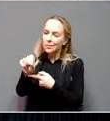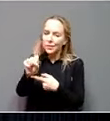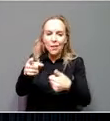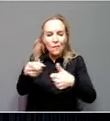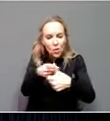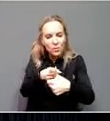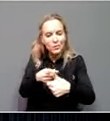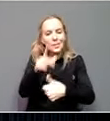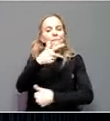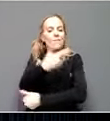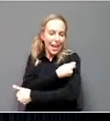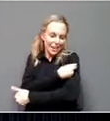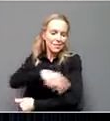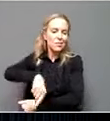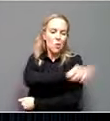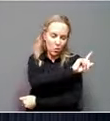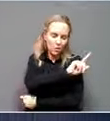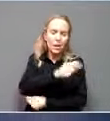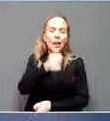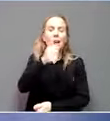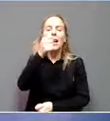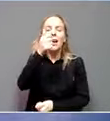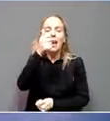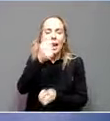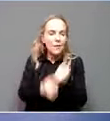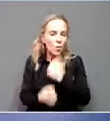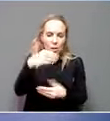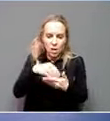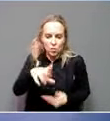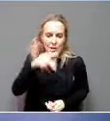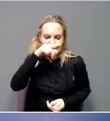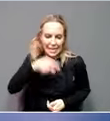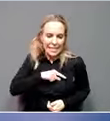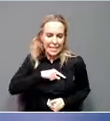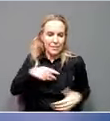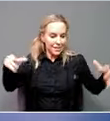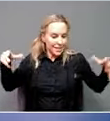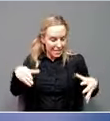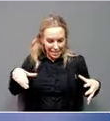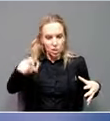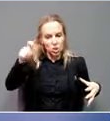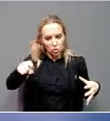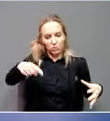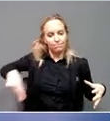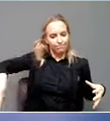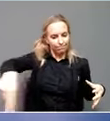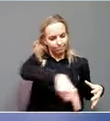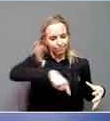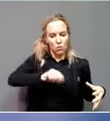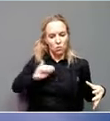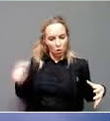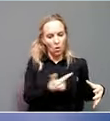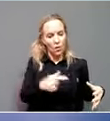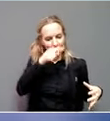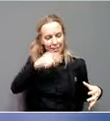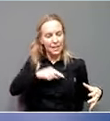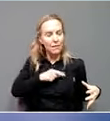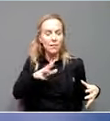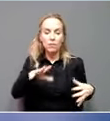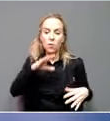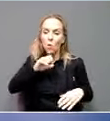vaccinated. Everybody in your Thanksgiving dinner should be vaccinated. as long as they are over 5.